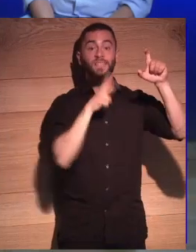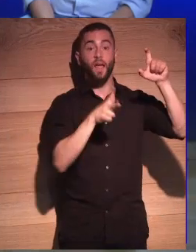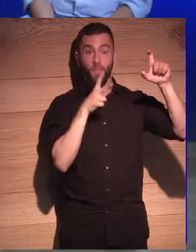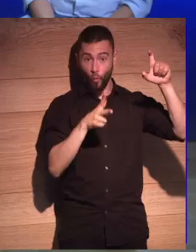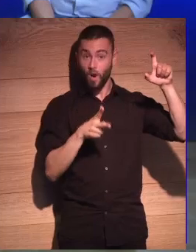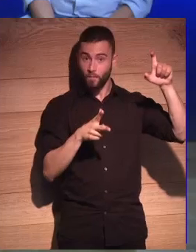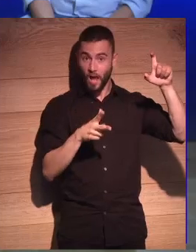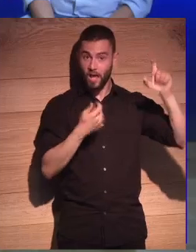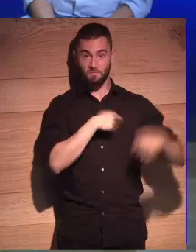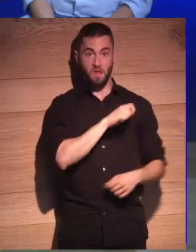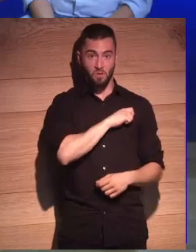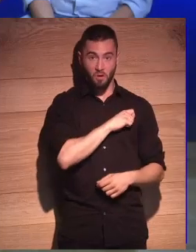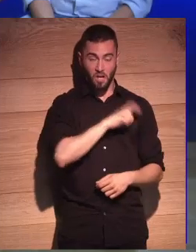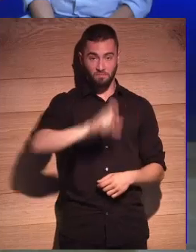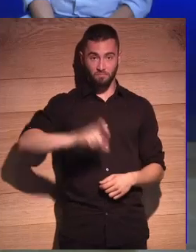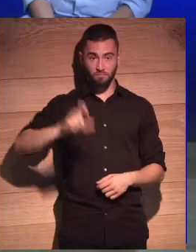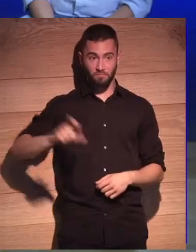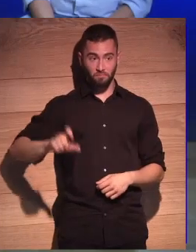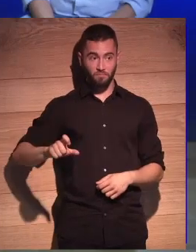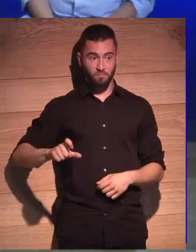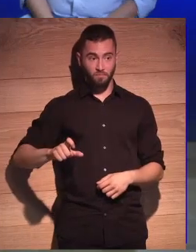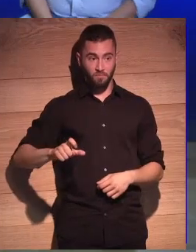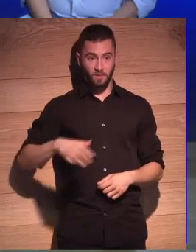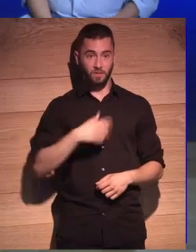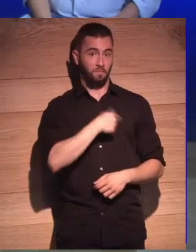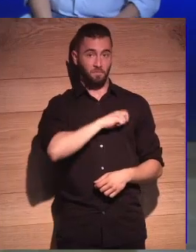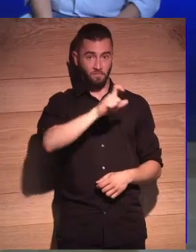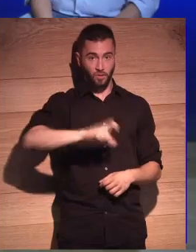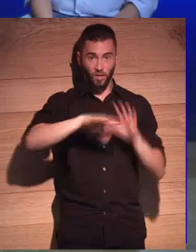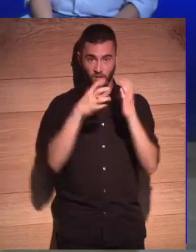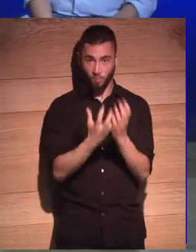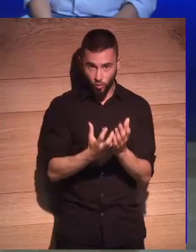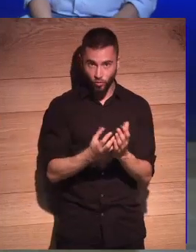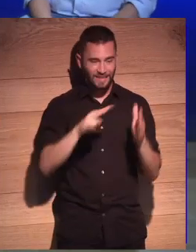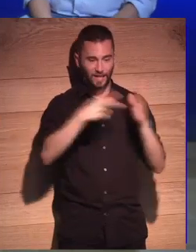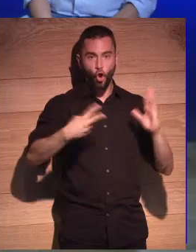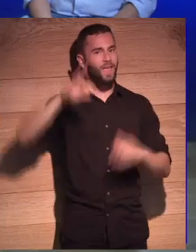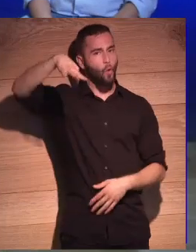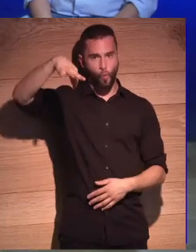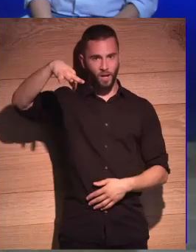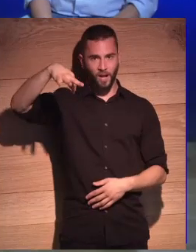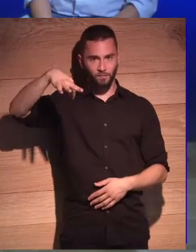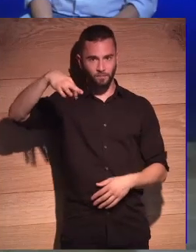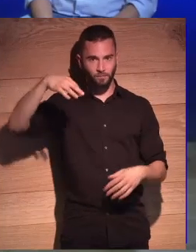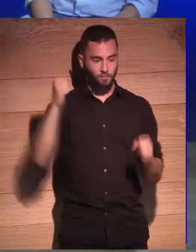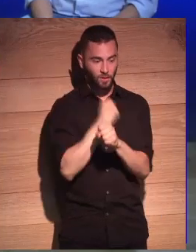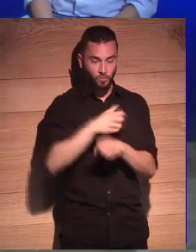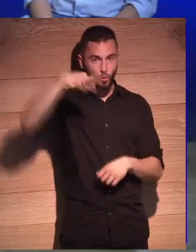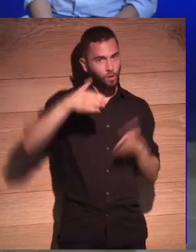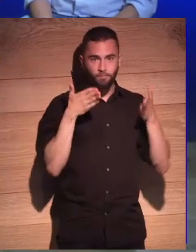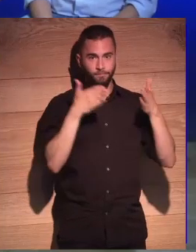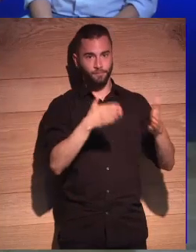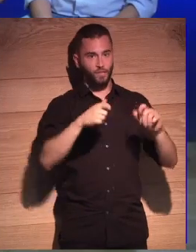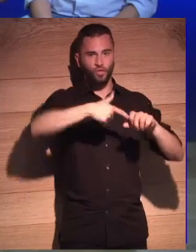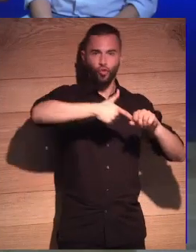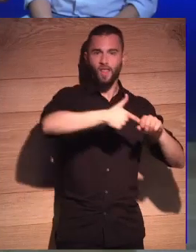This is a company from the south of Spain, and they have developed this